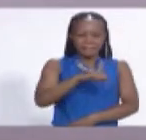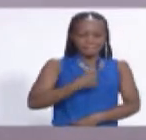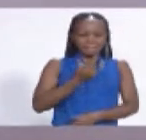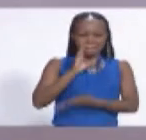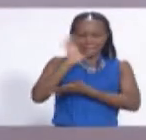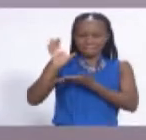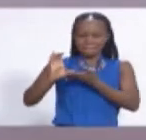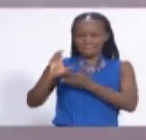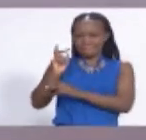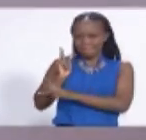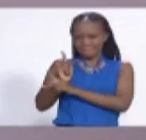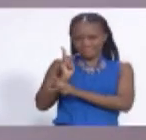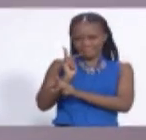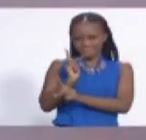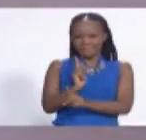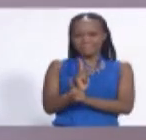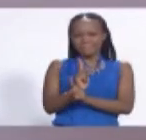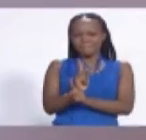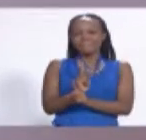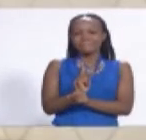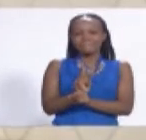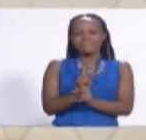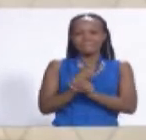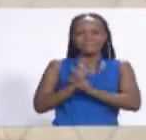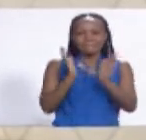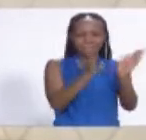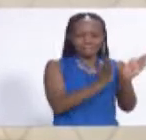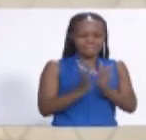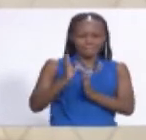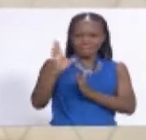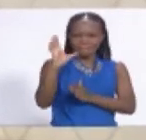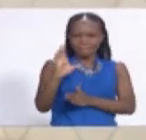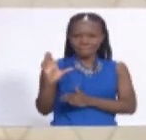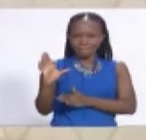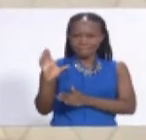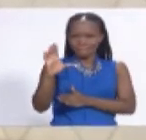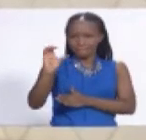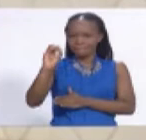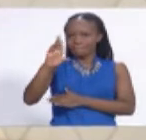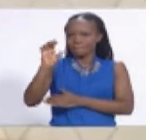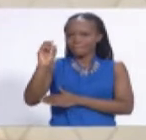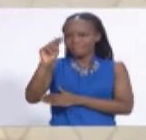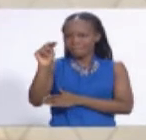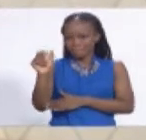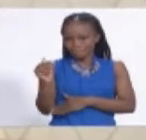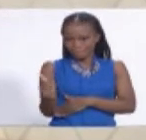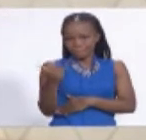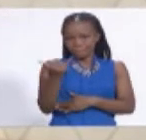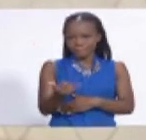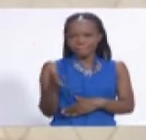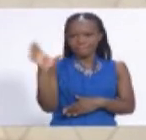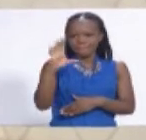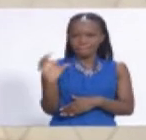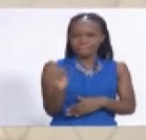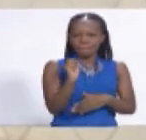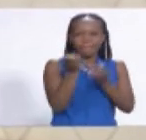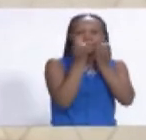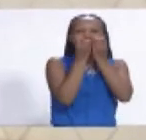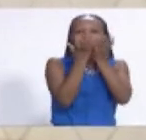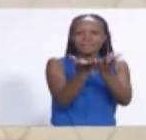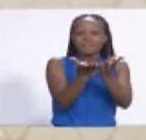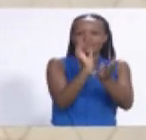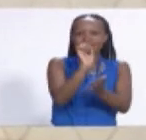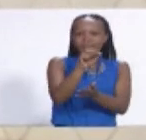centers in preparedness of the coronavirus. The CS has continued to urge Kenyans, especially online, not to disseminate information that